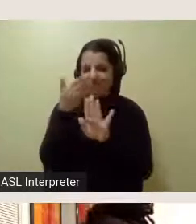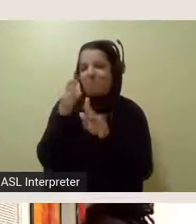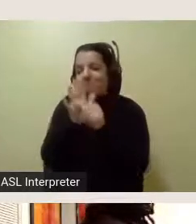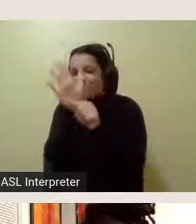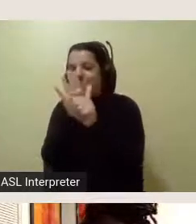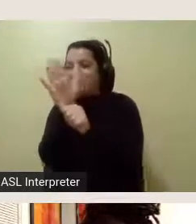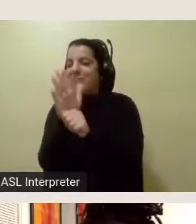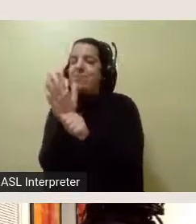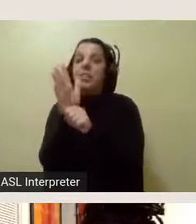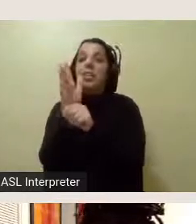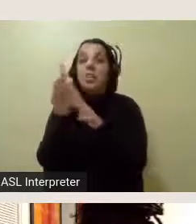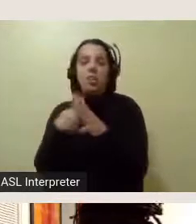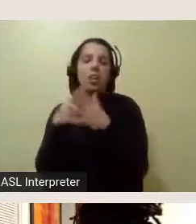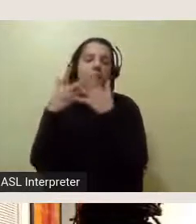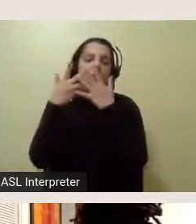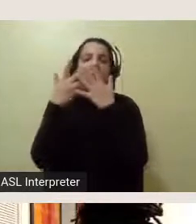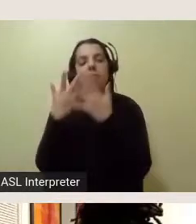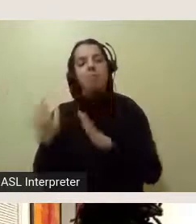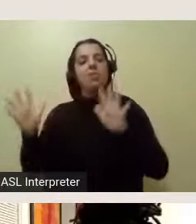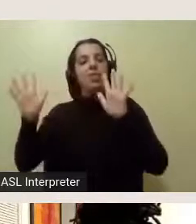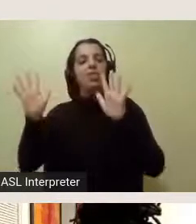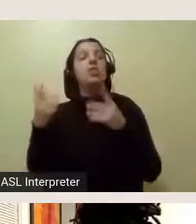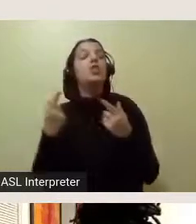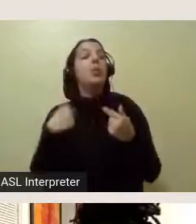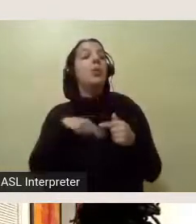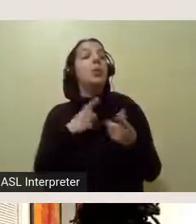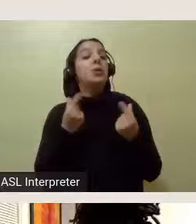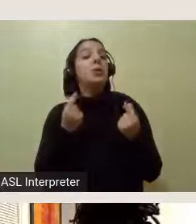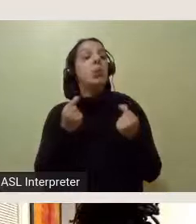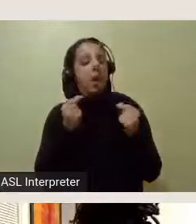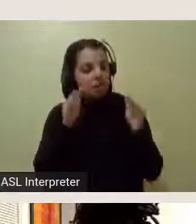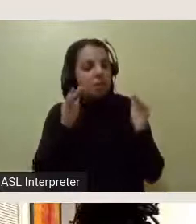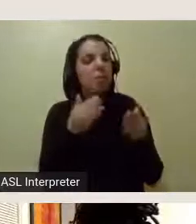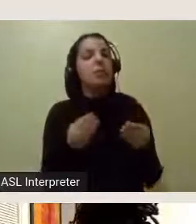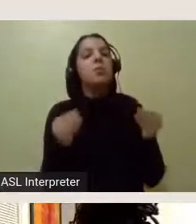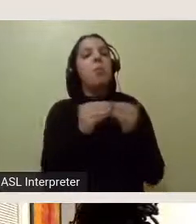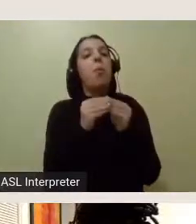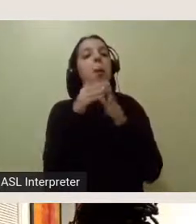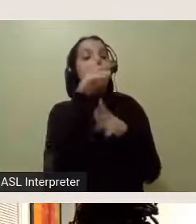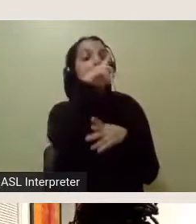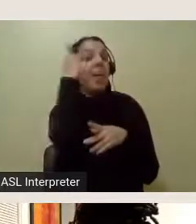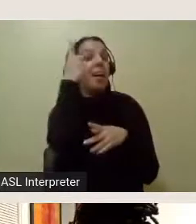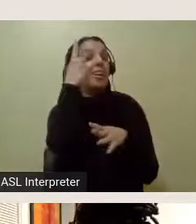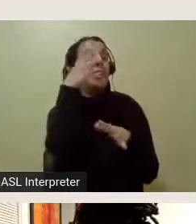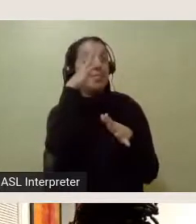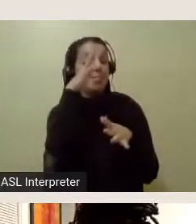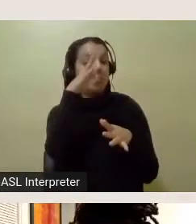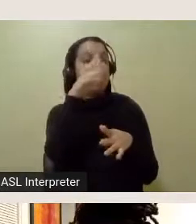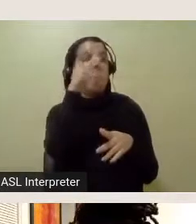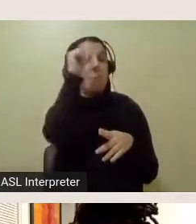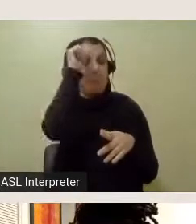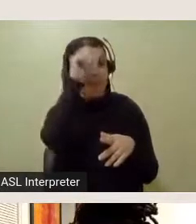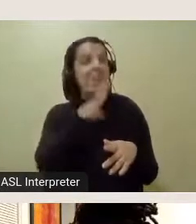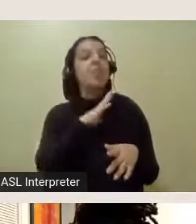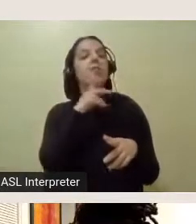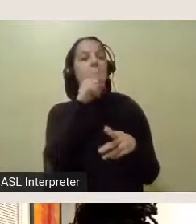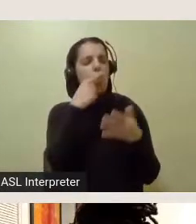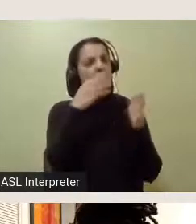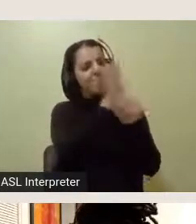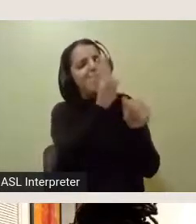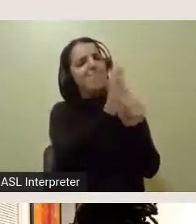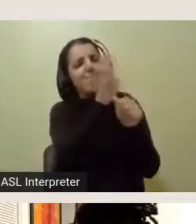were Black females. And so we made an effort to include some of those street scenes so we could really hear, you